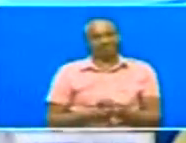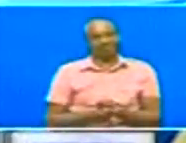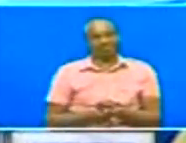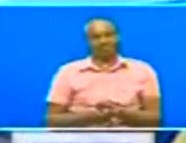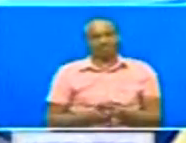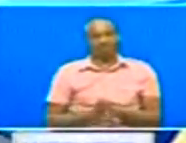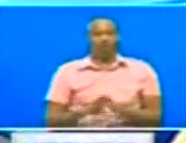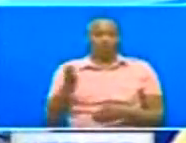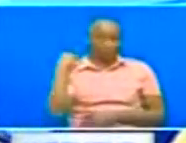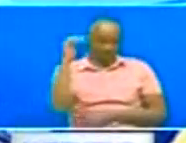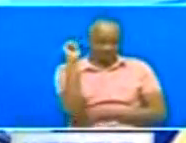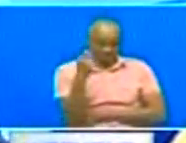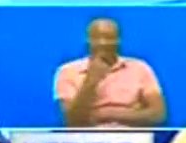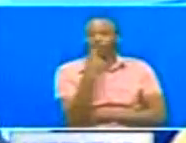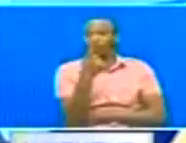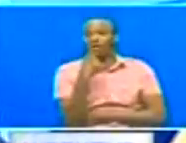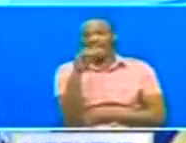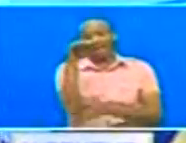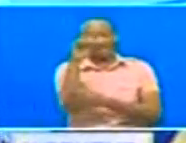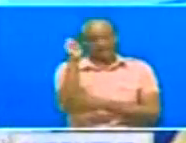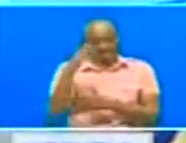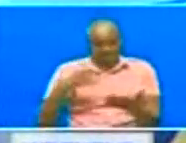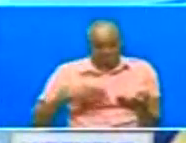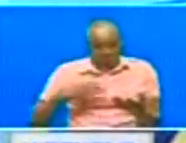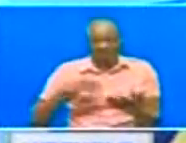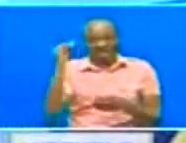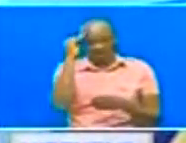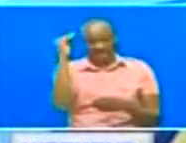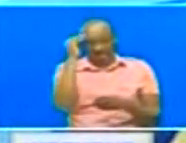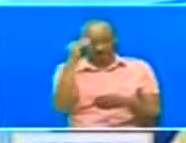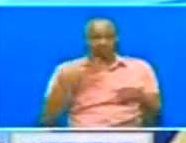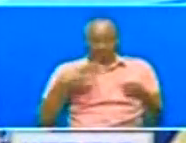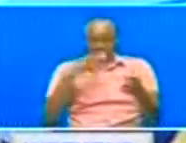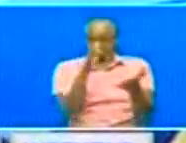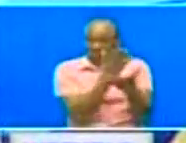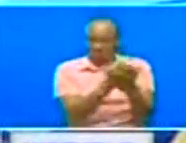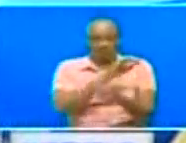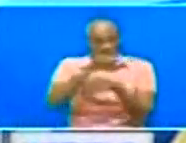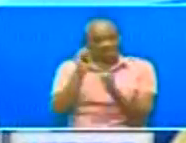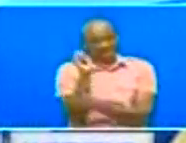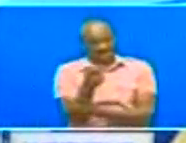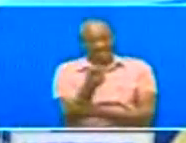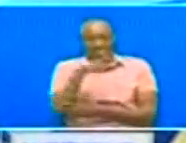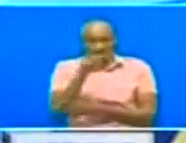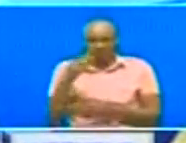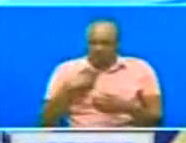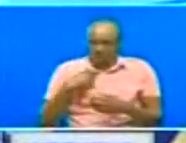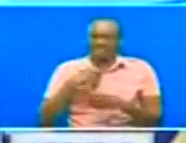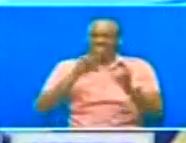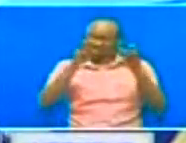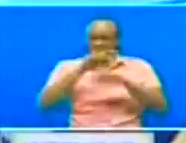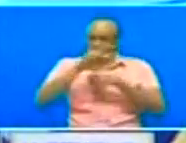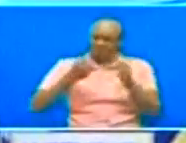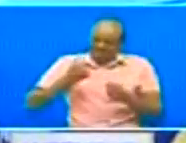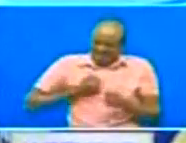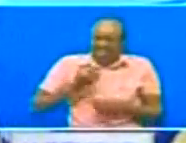Former President Daniel Arap Moi has appealed to Kenyans and education stakeholders from across the region to take issues related to